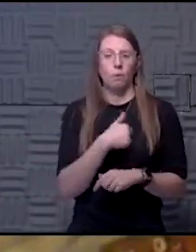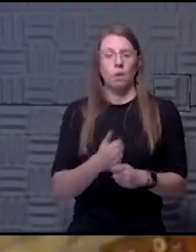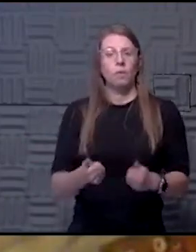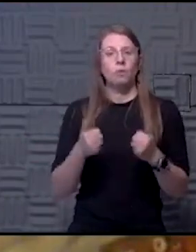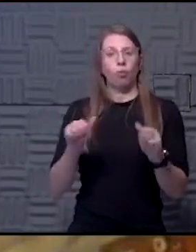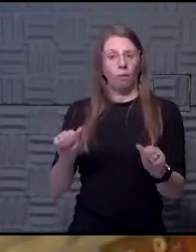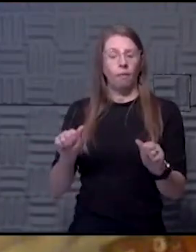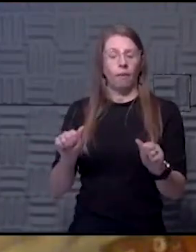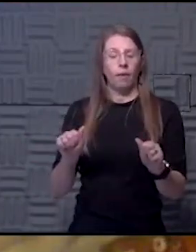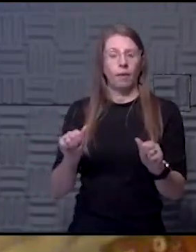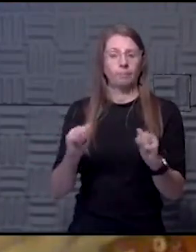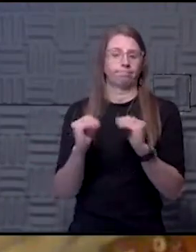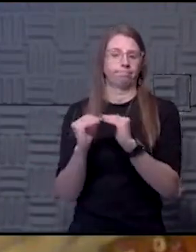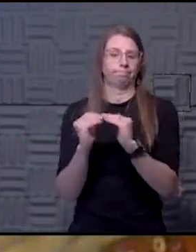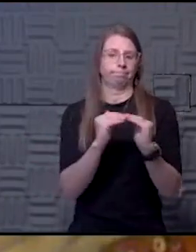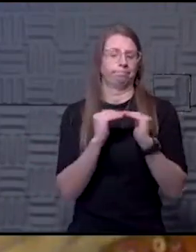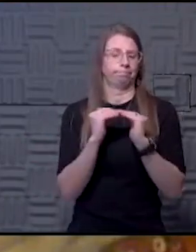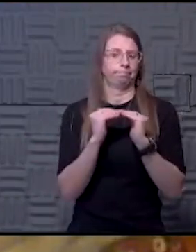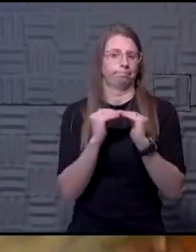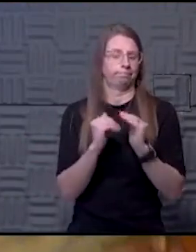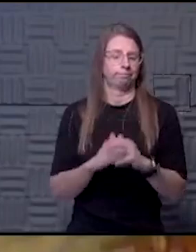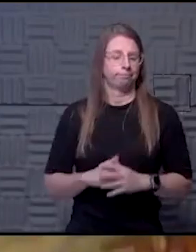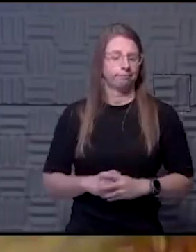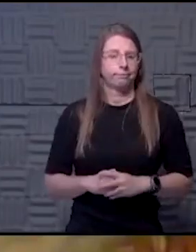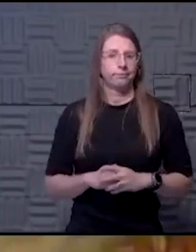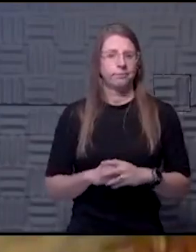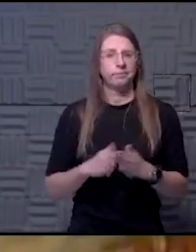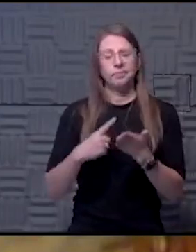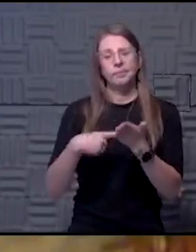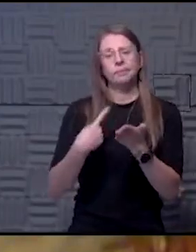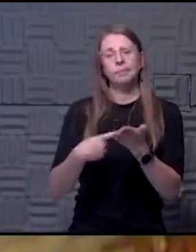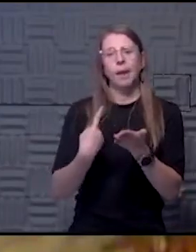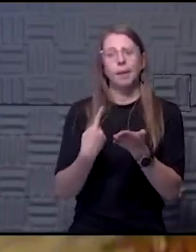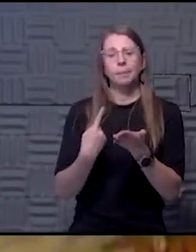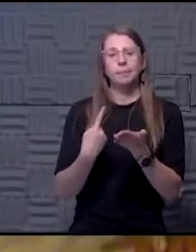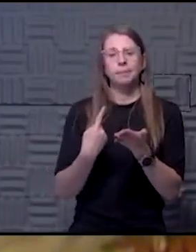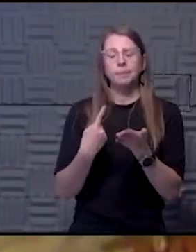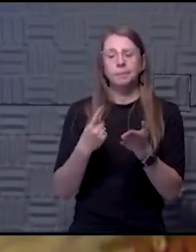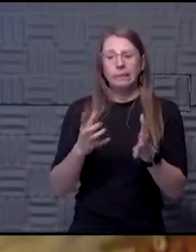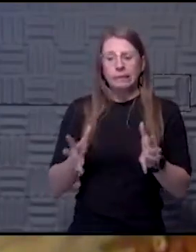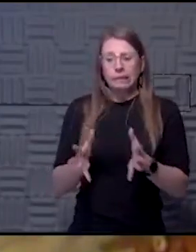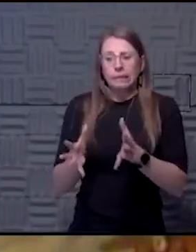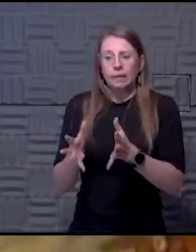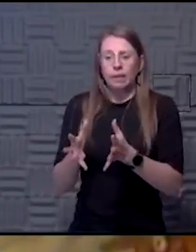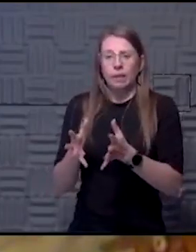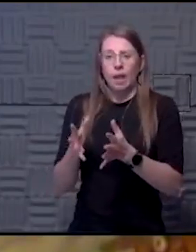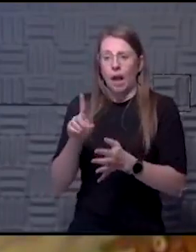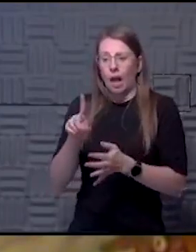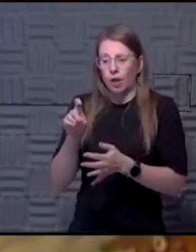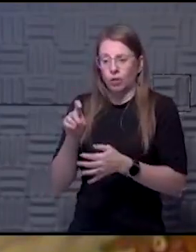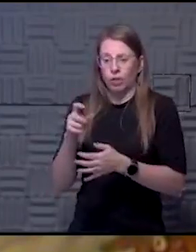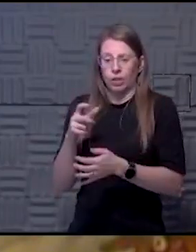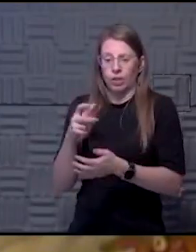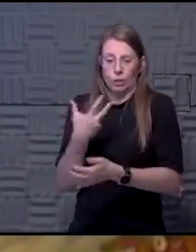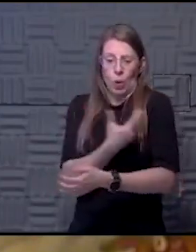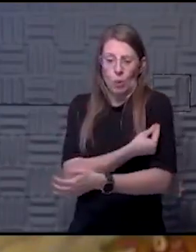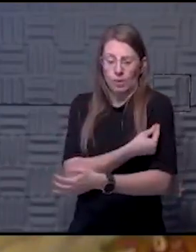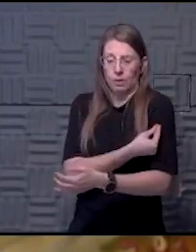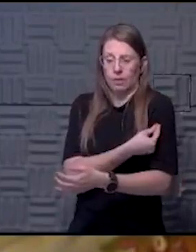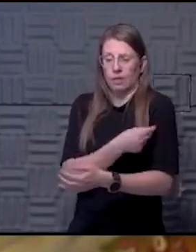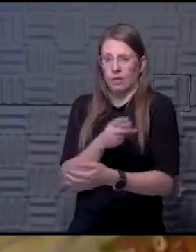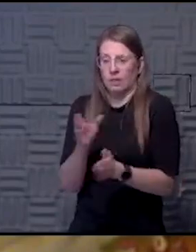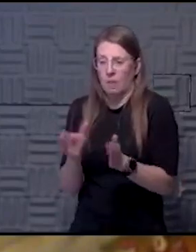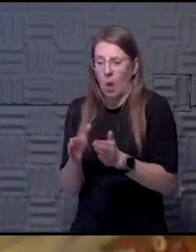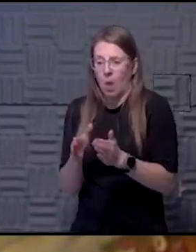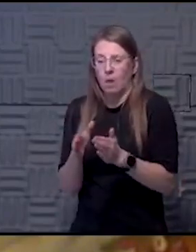to be fair, and sometimes it's a matter of pushing 100 doses to a small county and 5,000